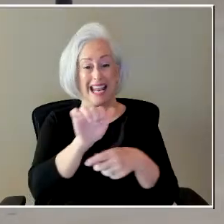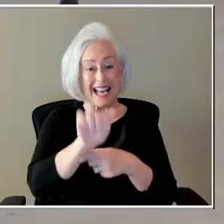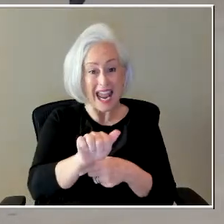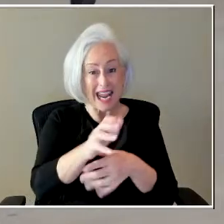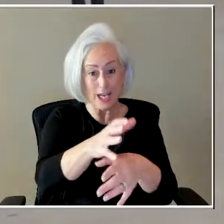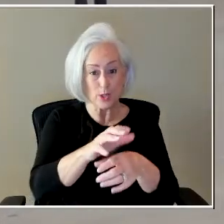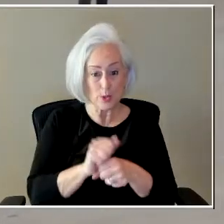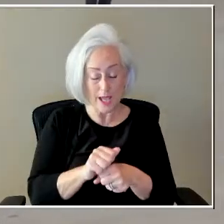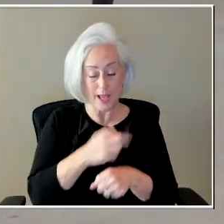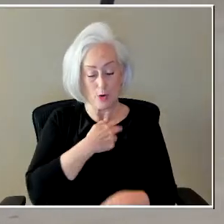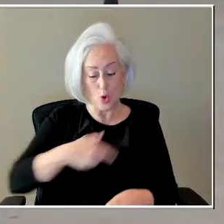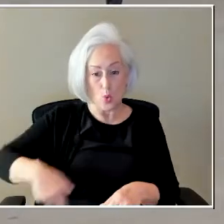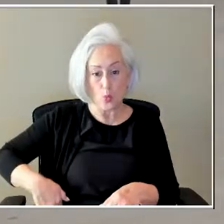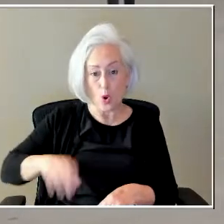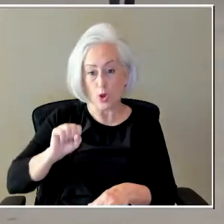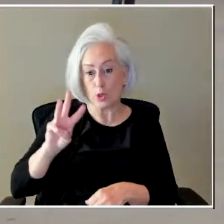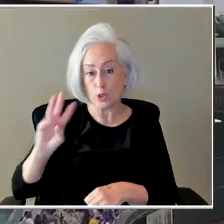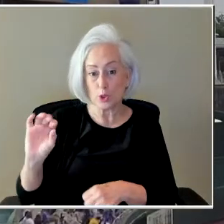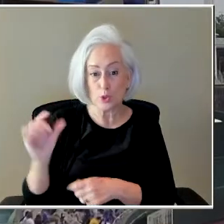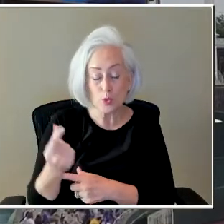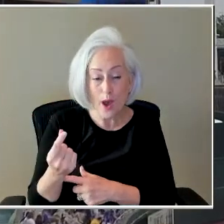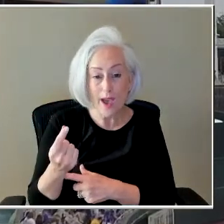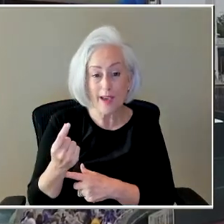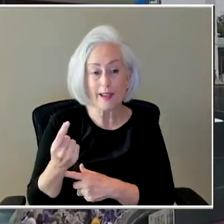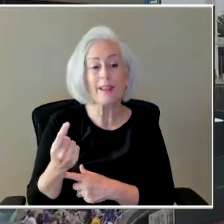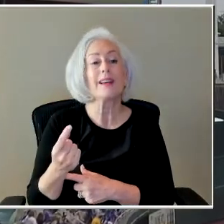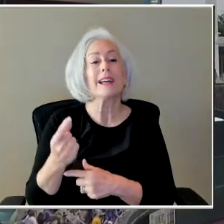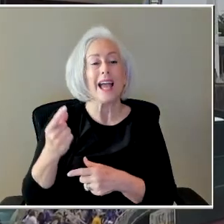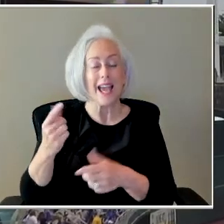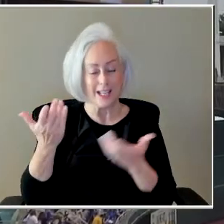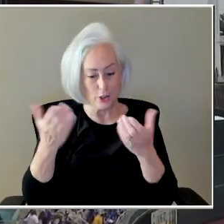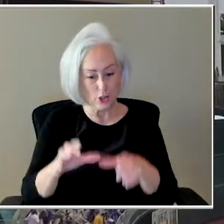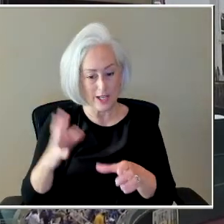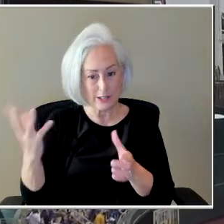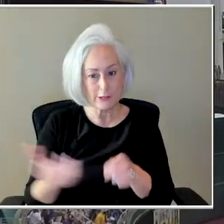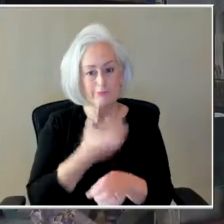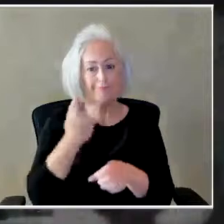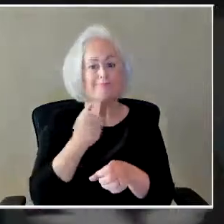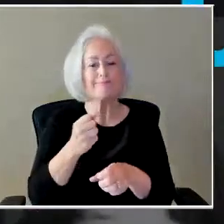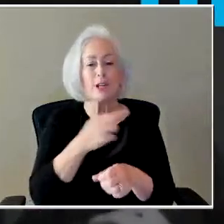enter for a chance to win a Royals gift card. See you at the K.